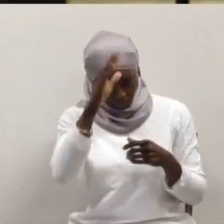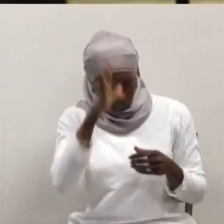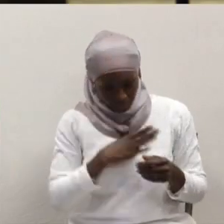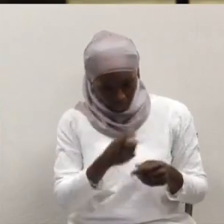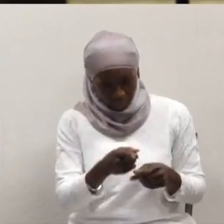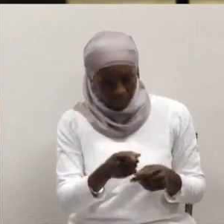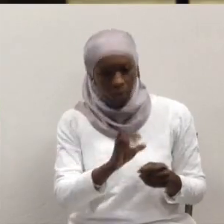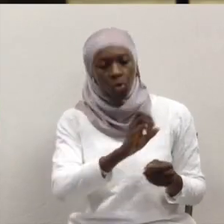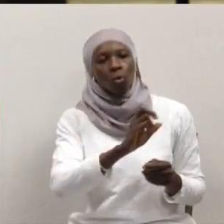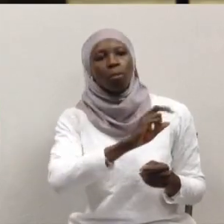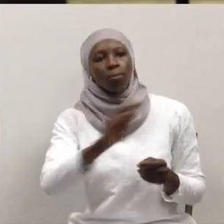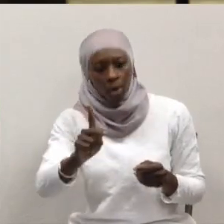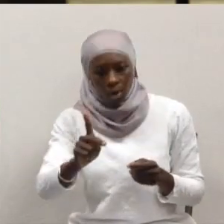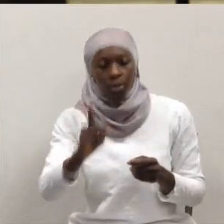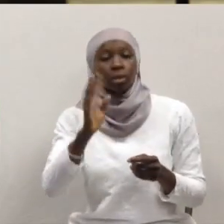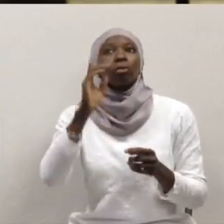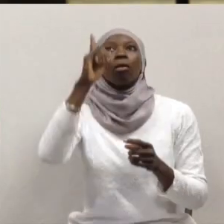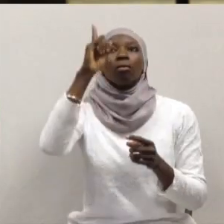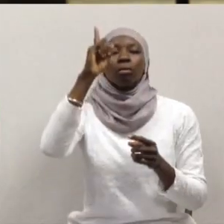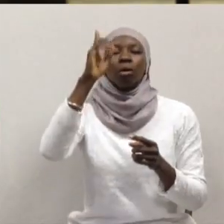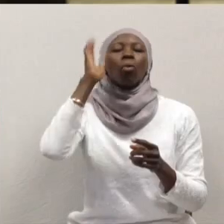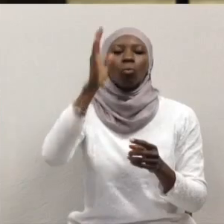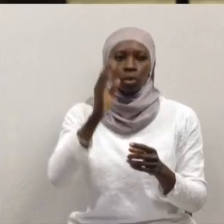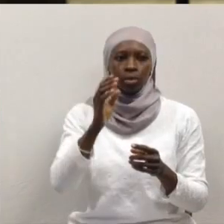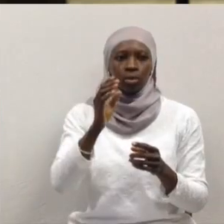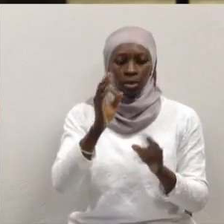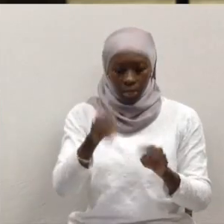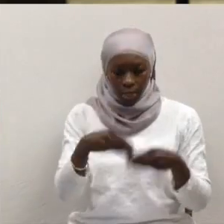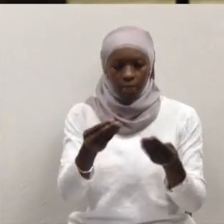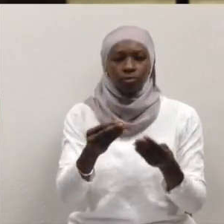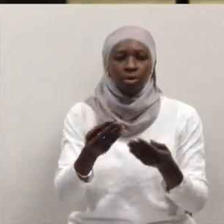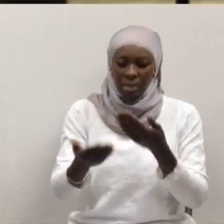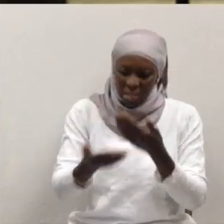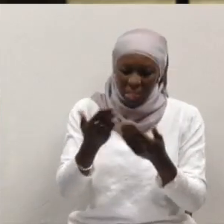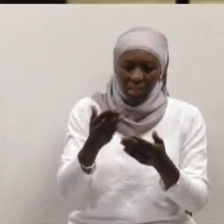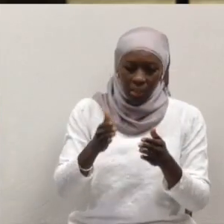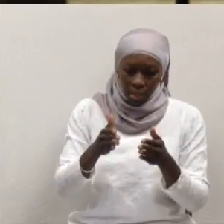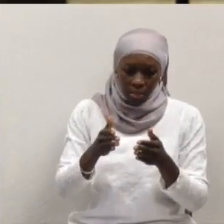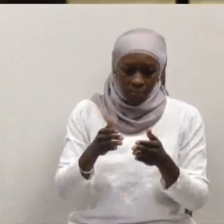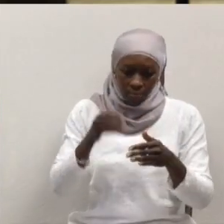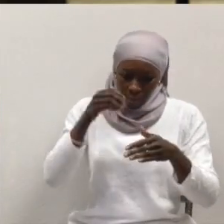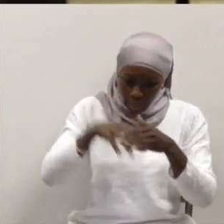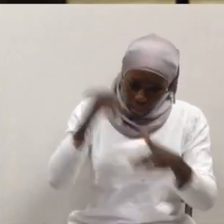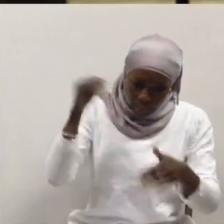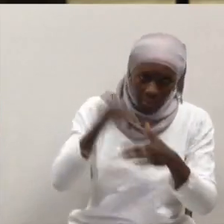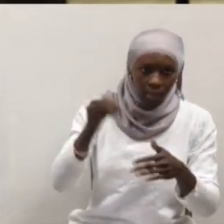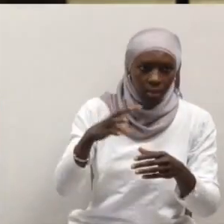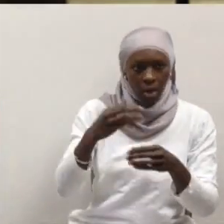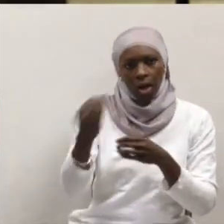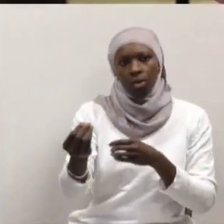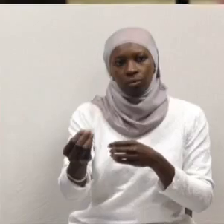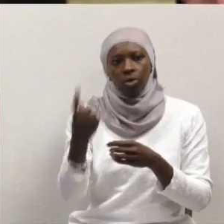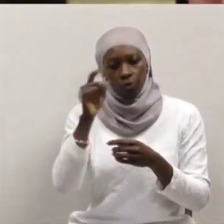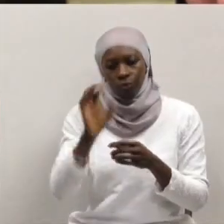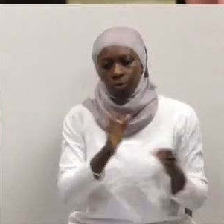Allah will give you an exit and an easy way out of this. So he goes, and he doesn't